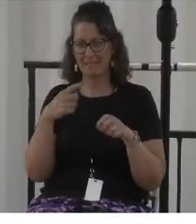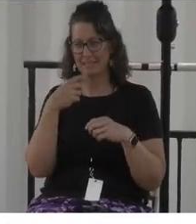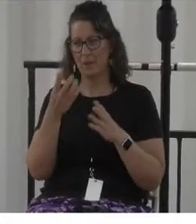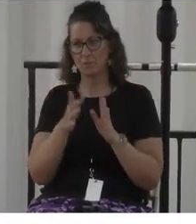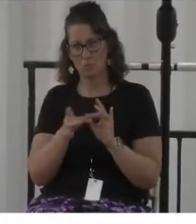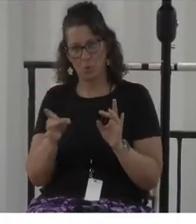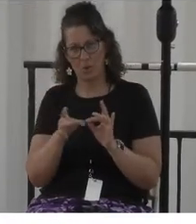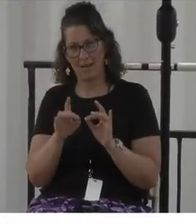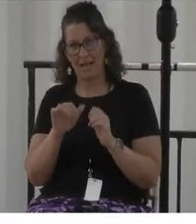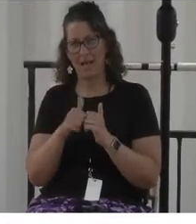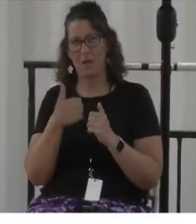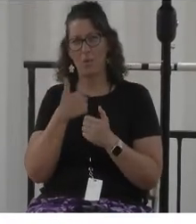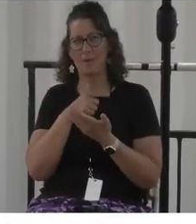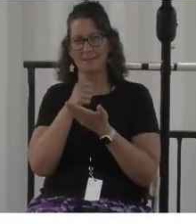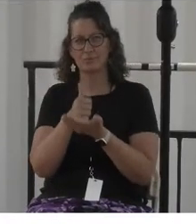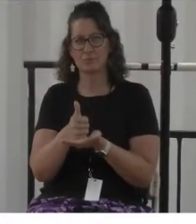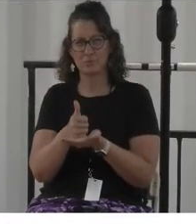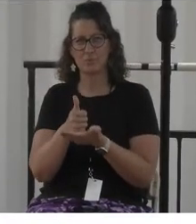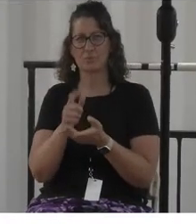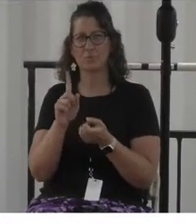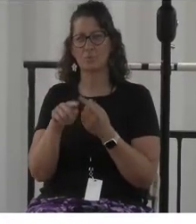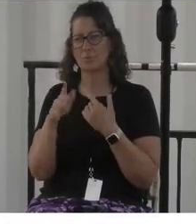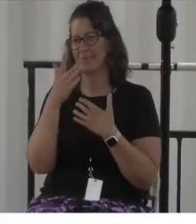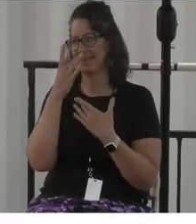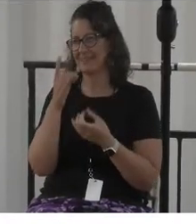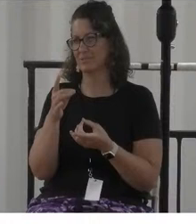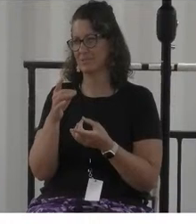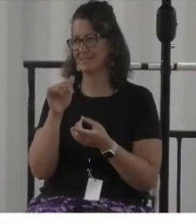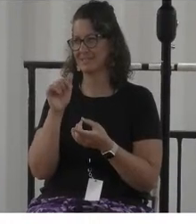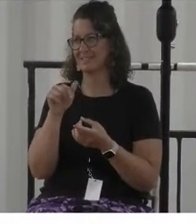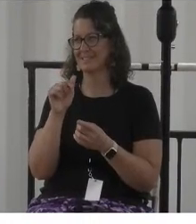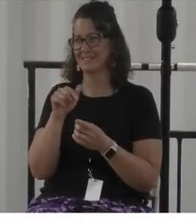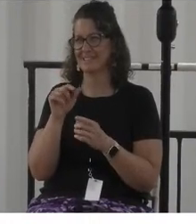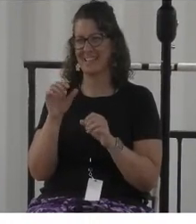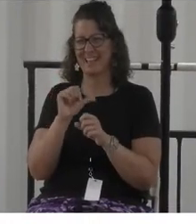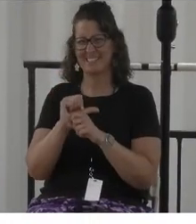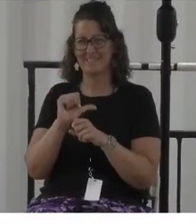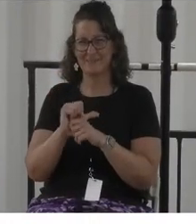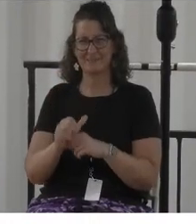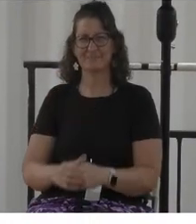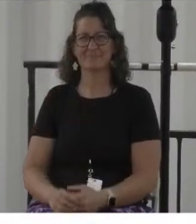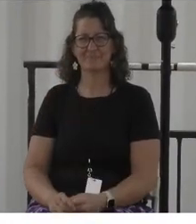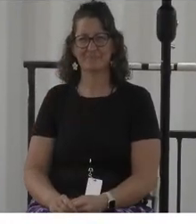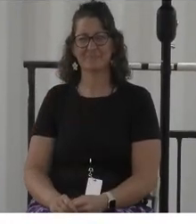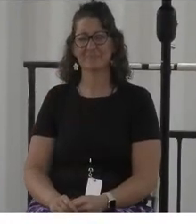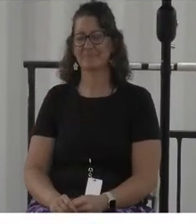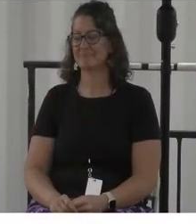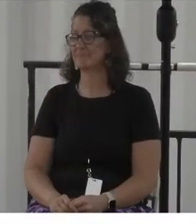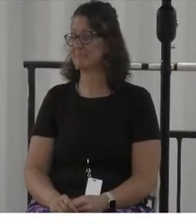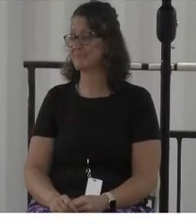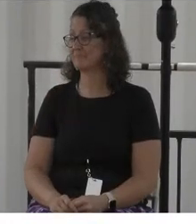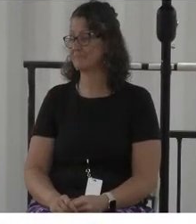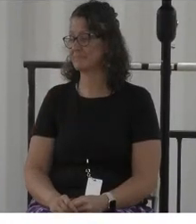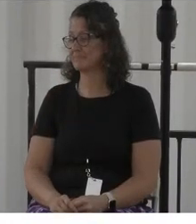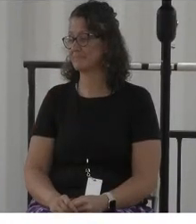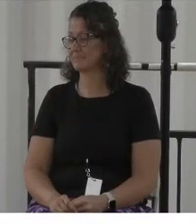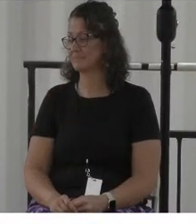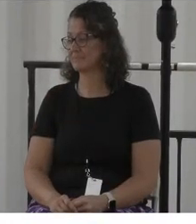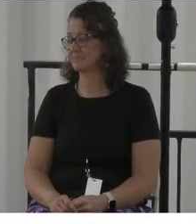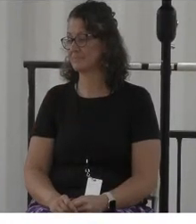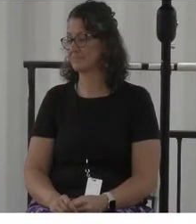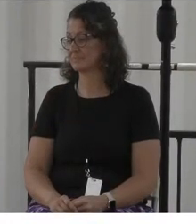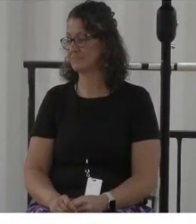we contribute towards this interesting endeavor here. Iridium is a